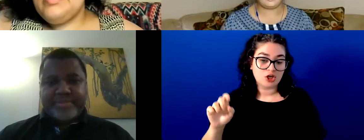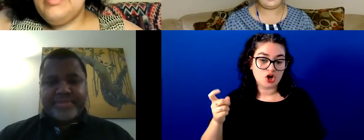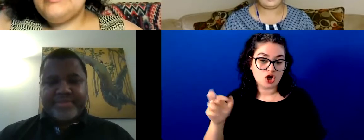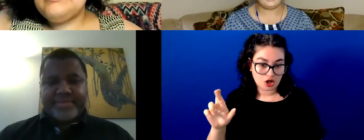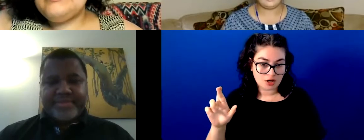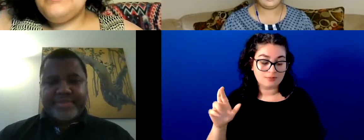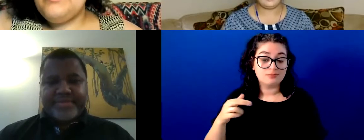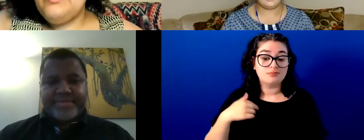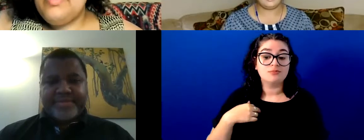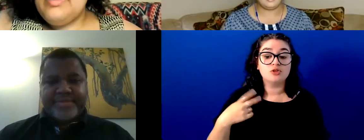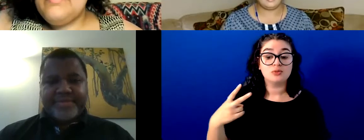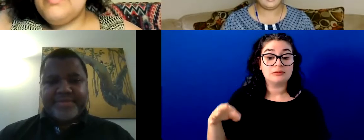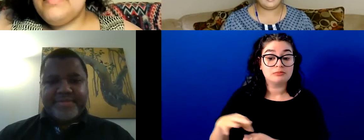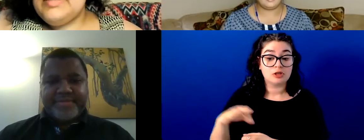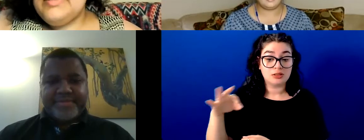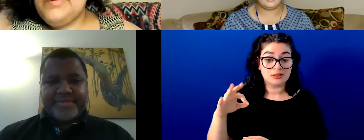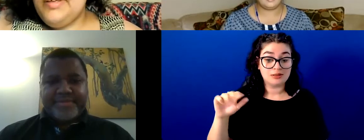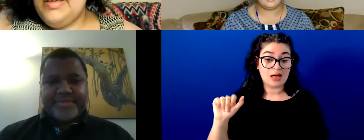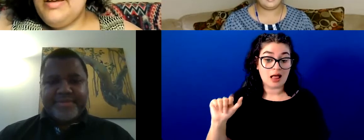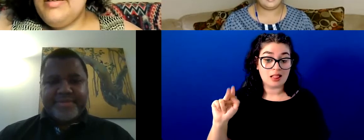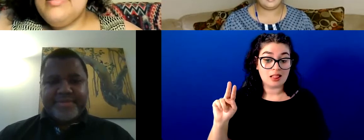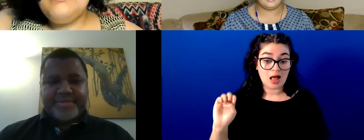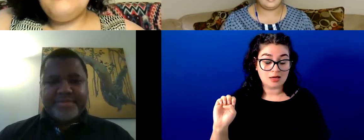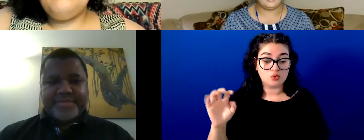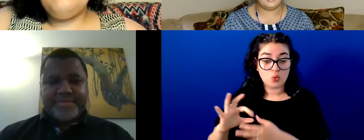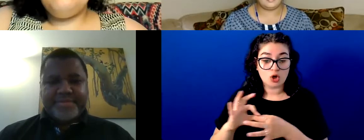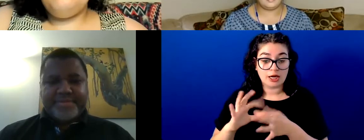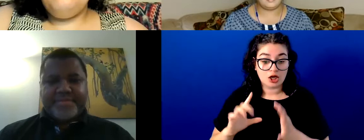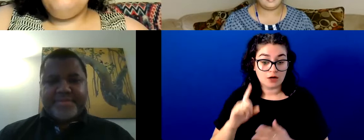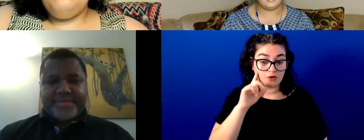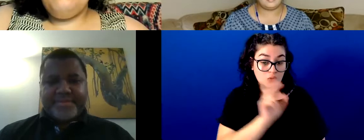Two-Spirit Alliance Community Coordinator for Nova Scotia and PEI.